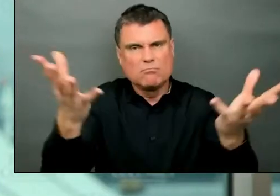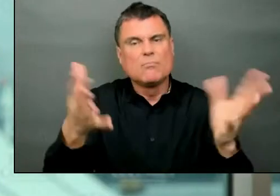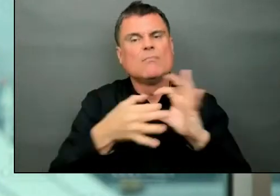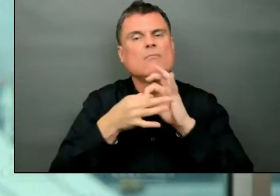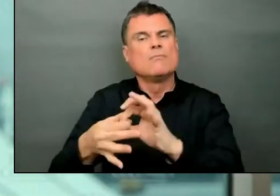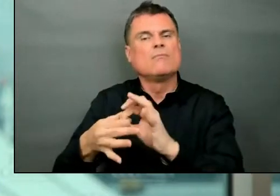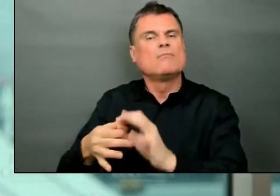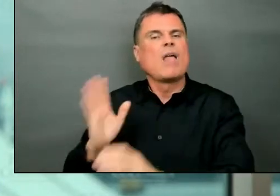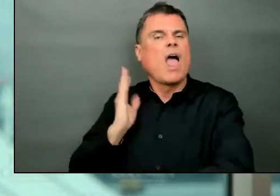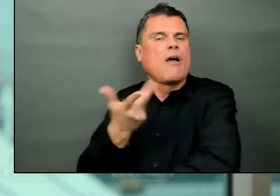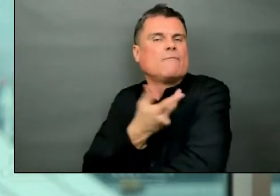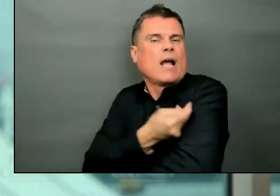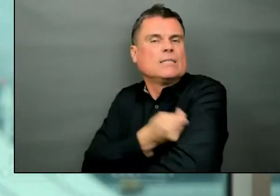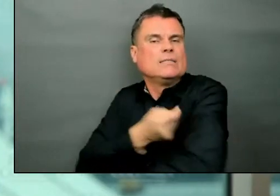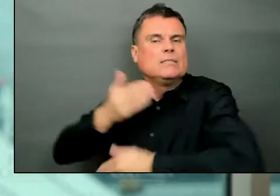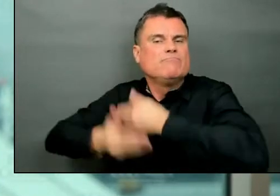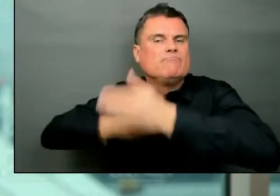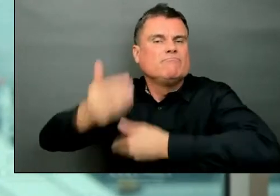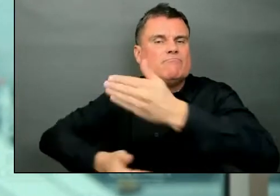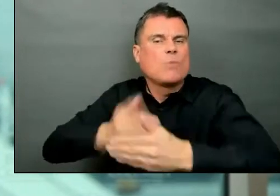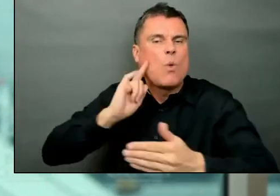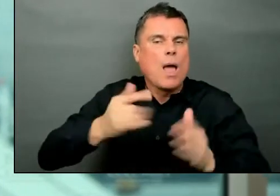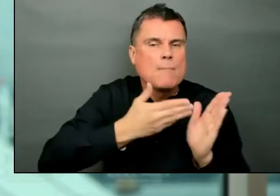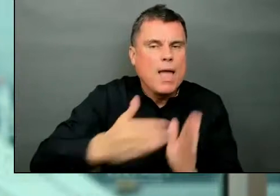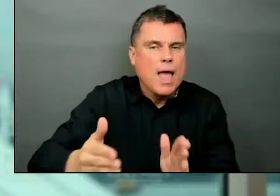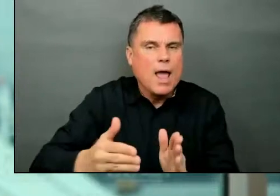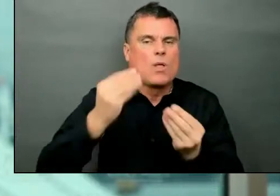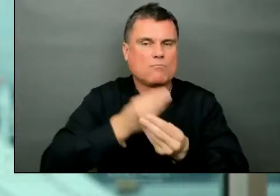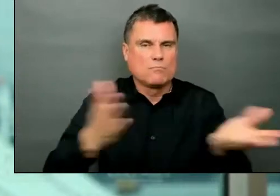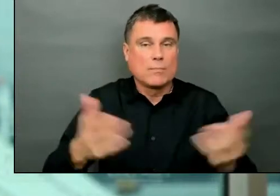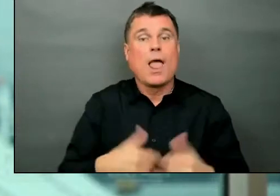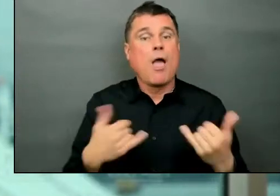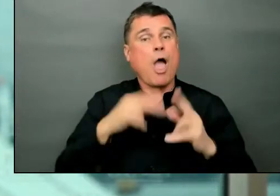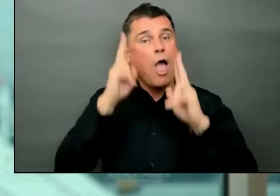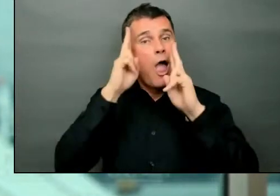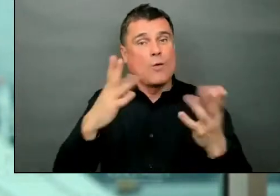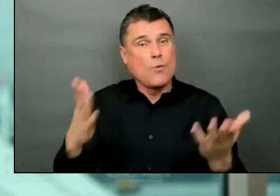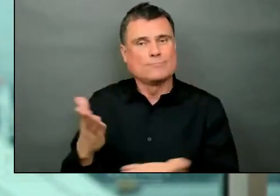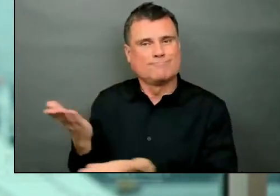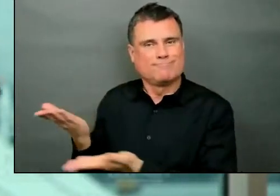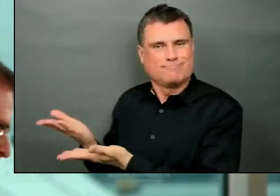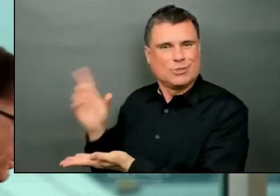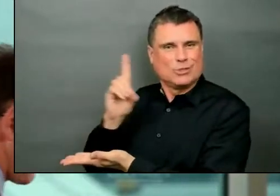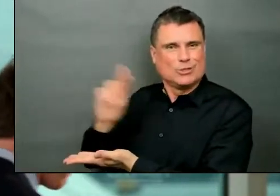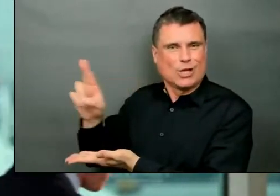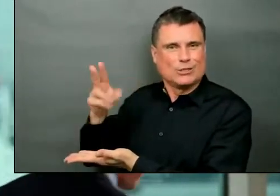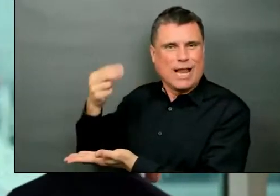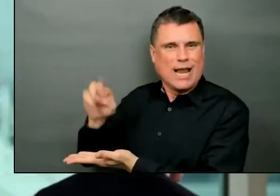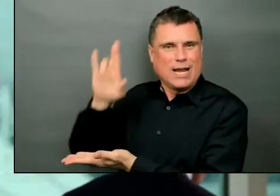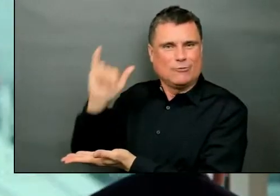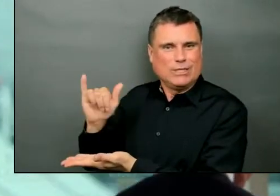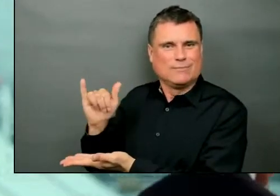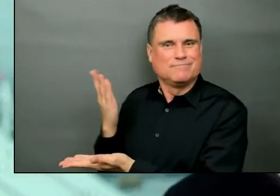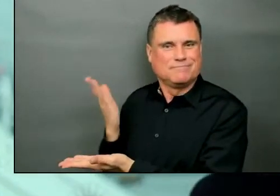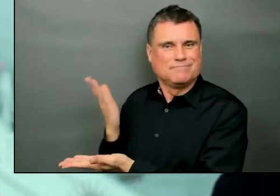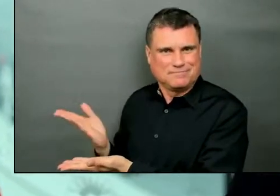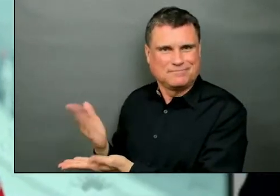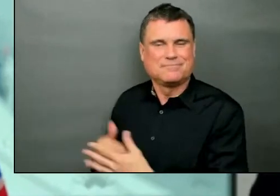our immunization plan. And with that, it's my honor to introduce Dr. Bonnie Henry.